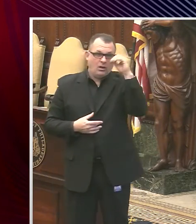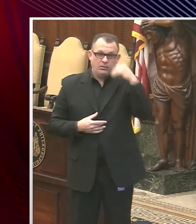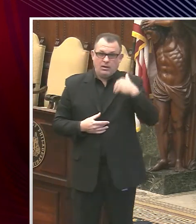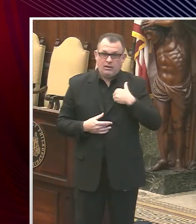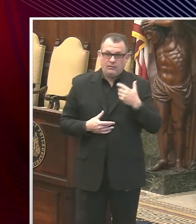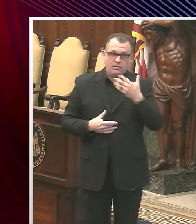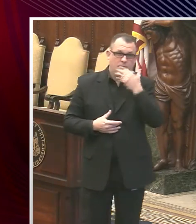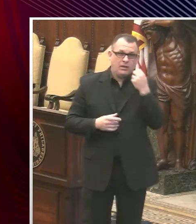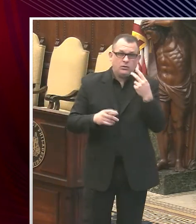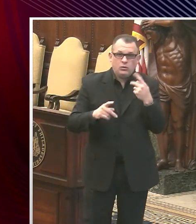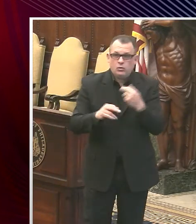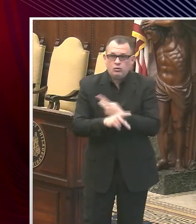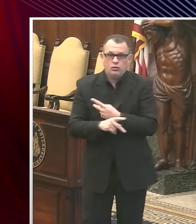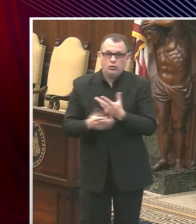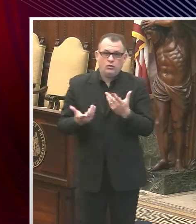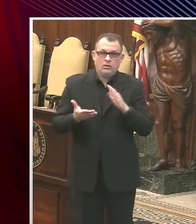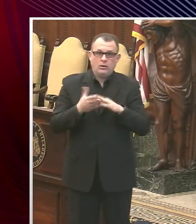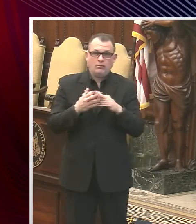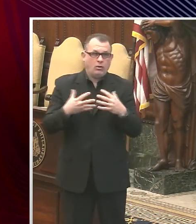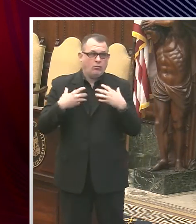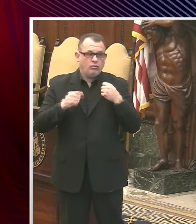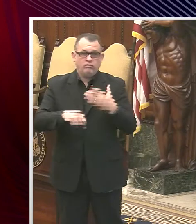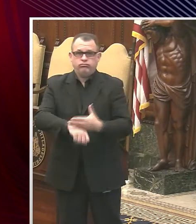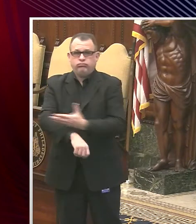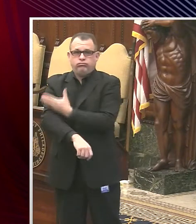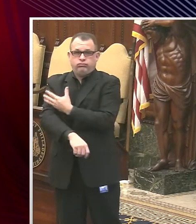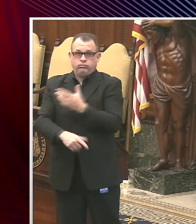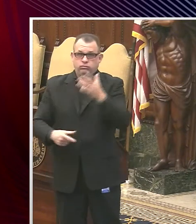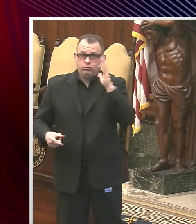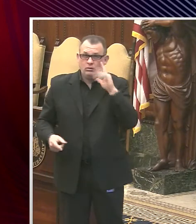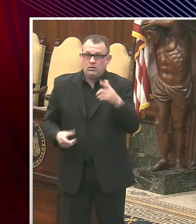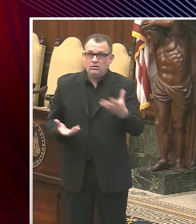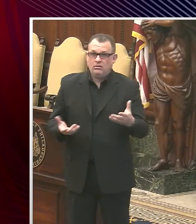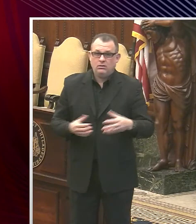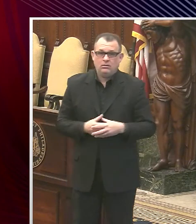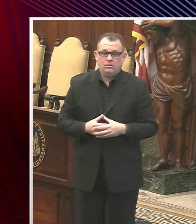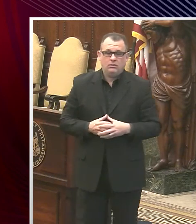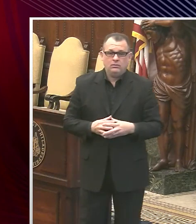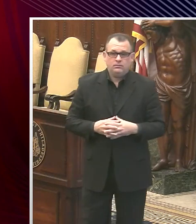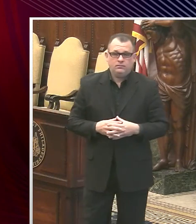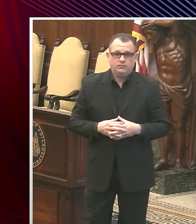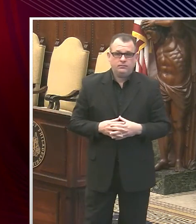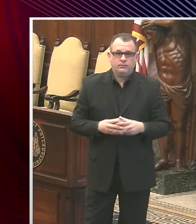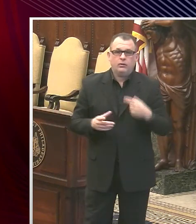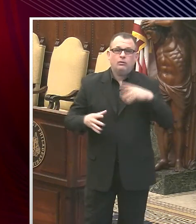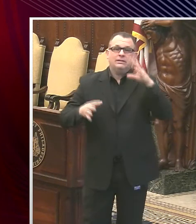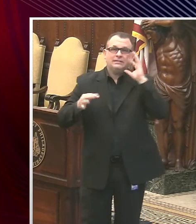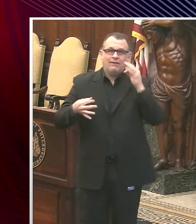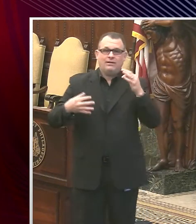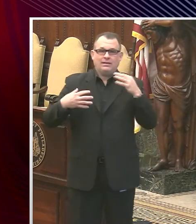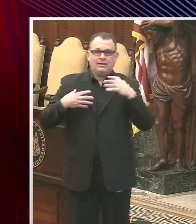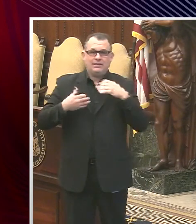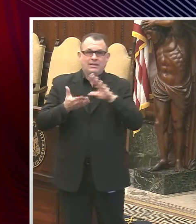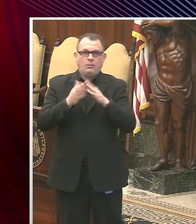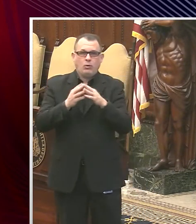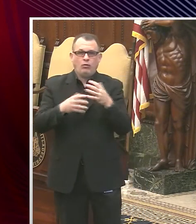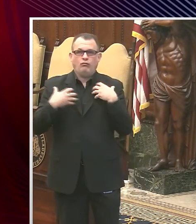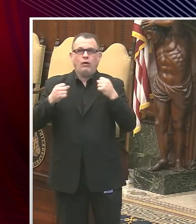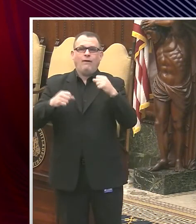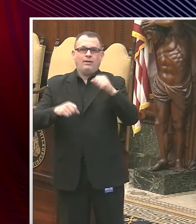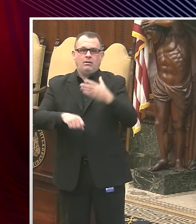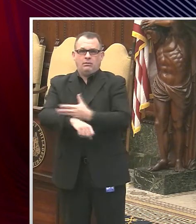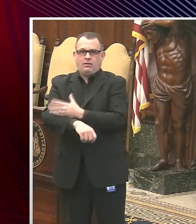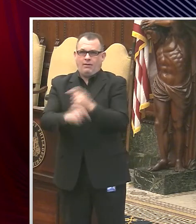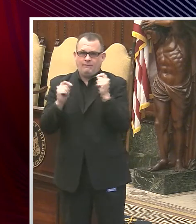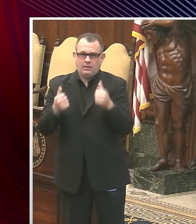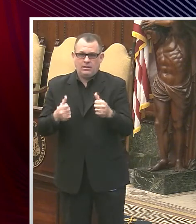Well, do you think it'll help the city recover faster? It definitely will help the city recover faster. If we had not